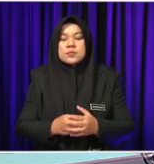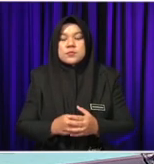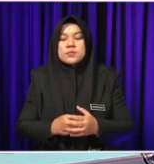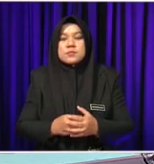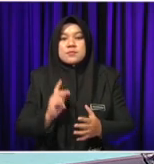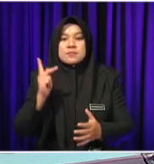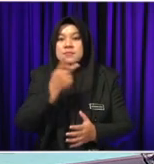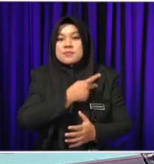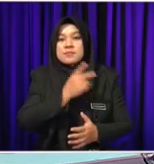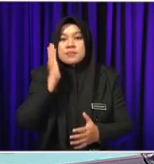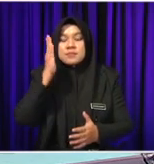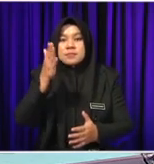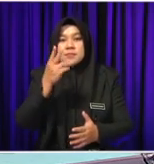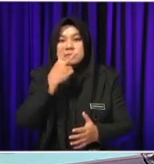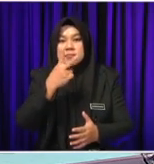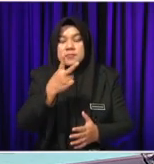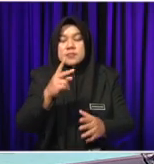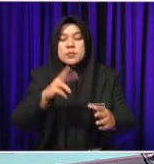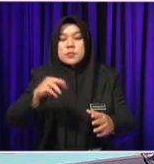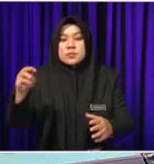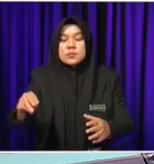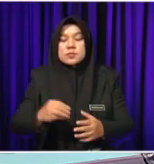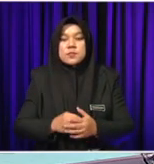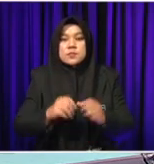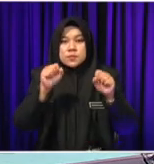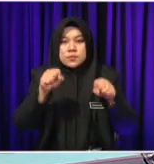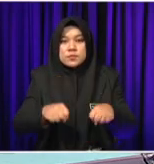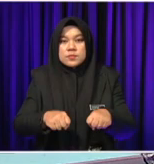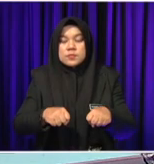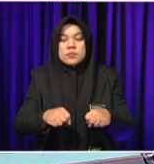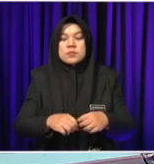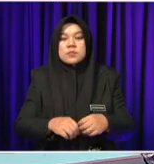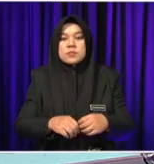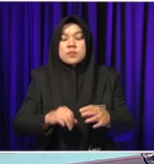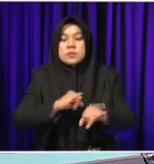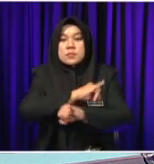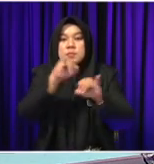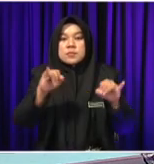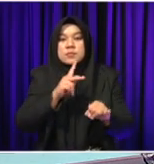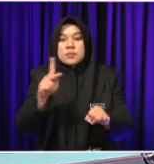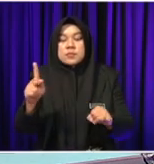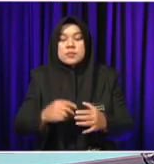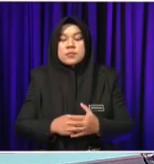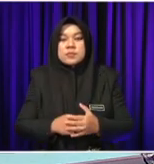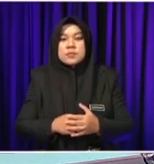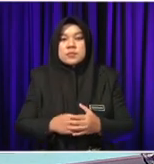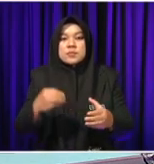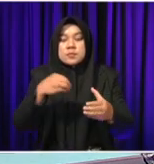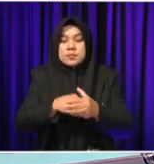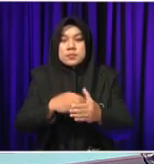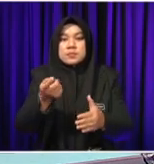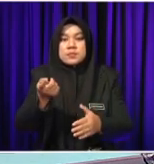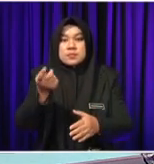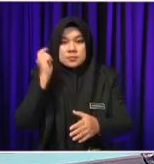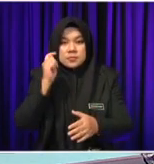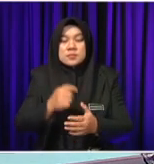to see whether our pupils back here can actually interpret the same way like they did in the first part earlier. Wow.